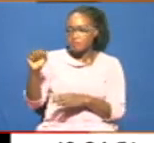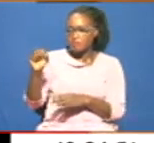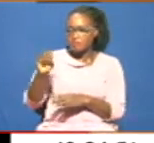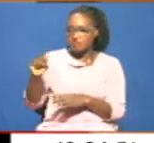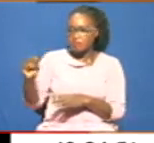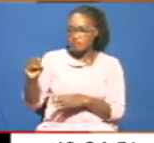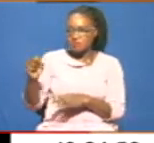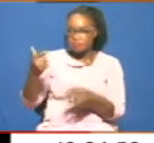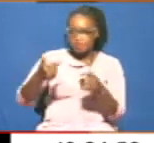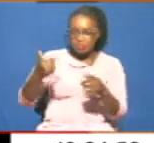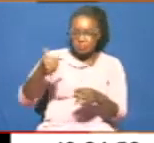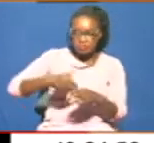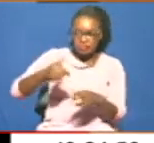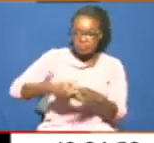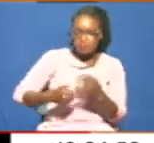2028.